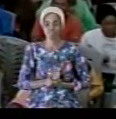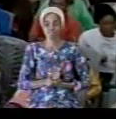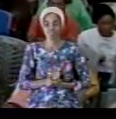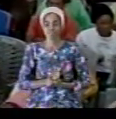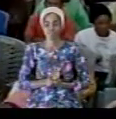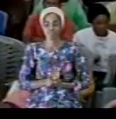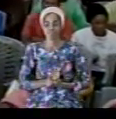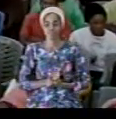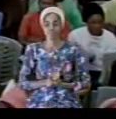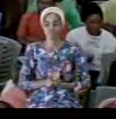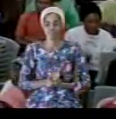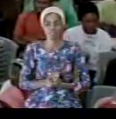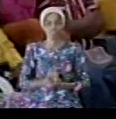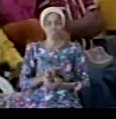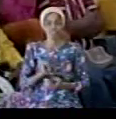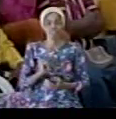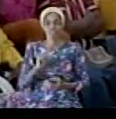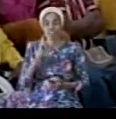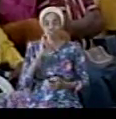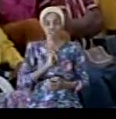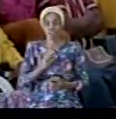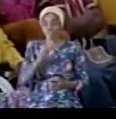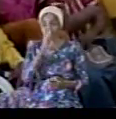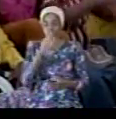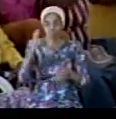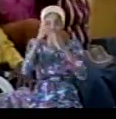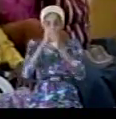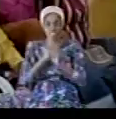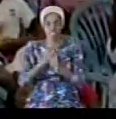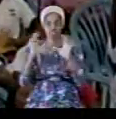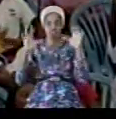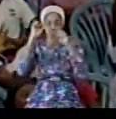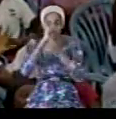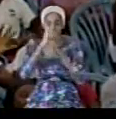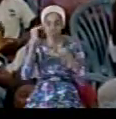I'm getting one tonight in Jesus'